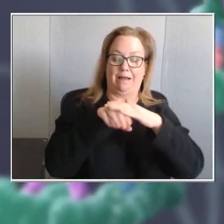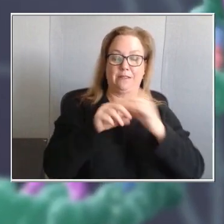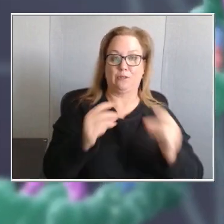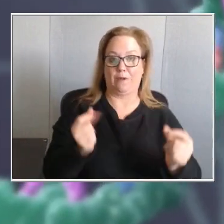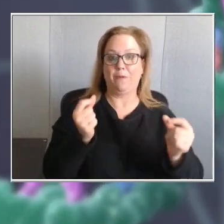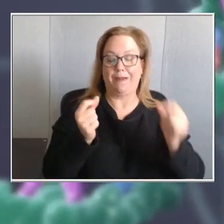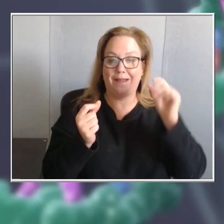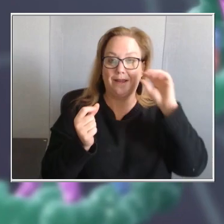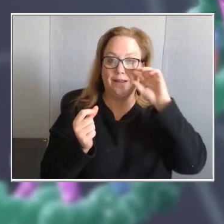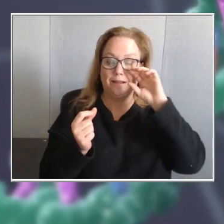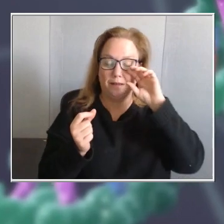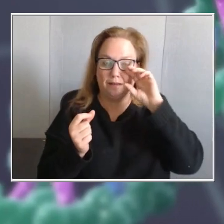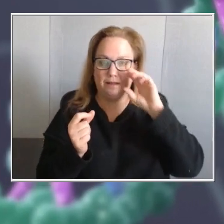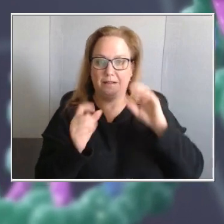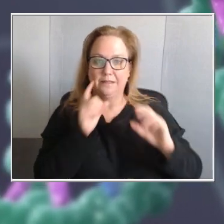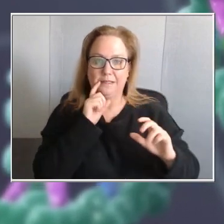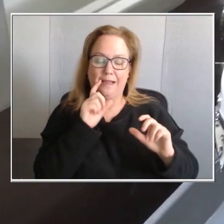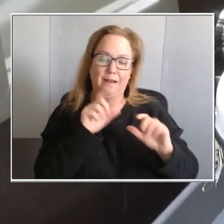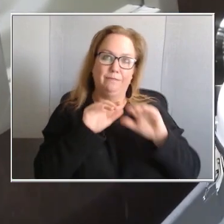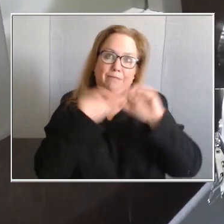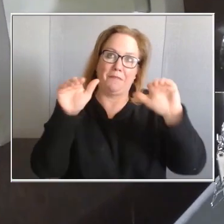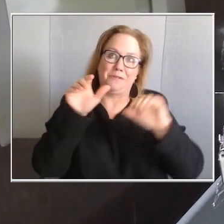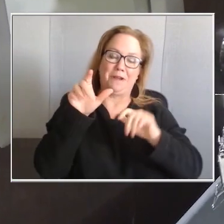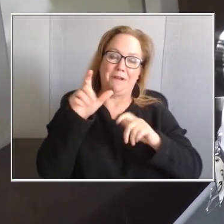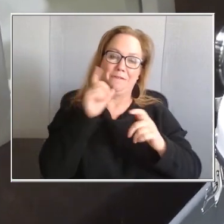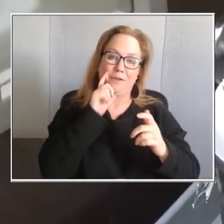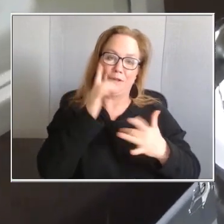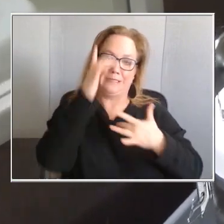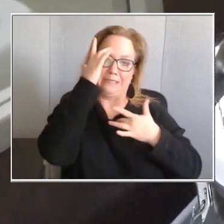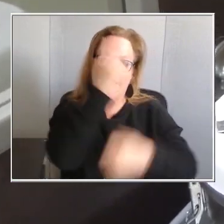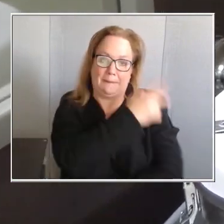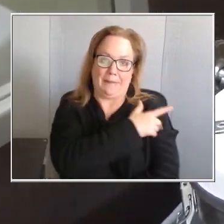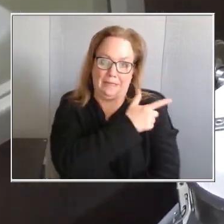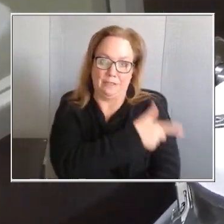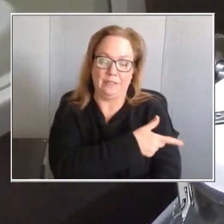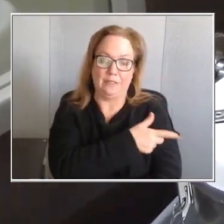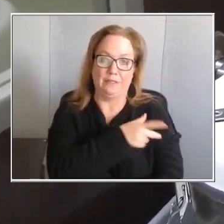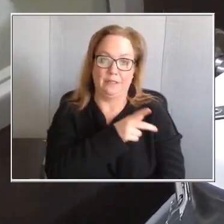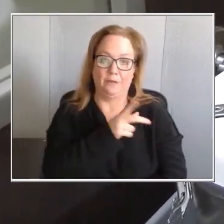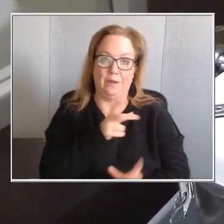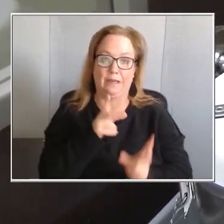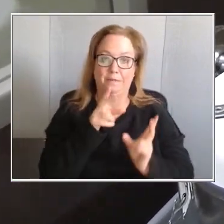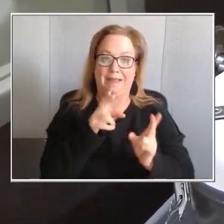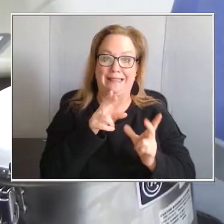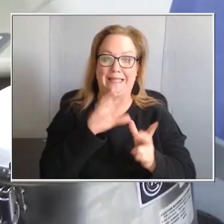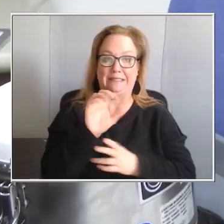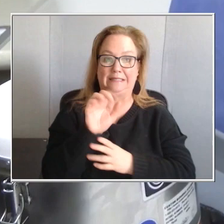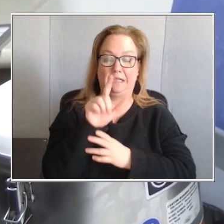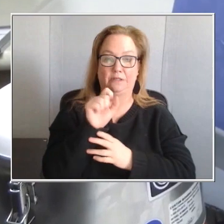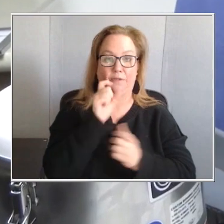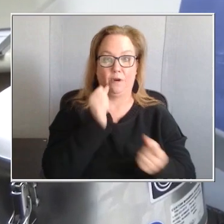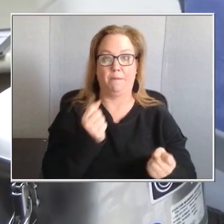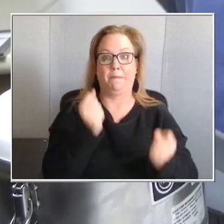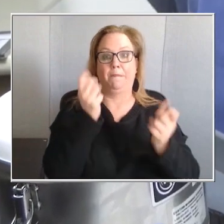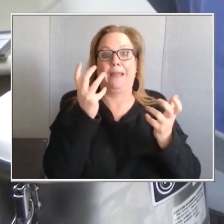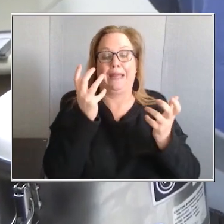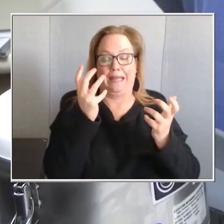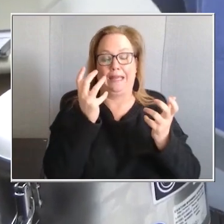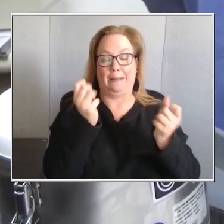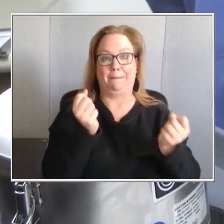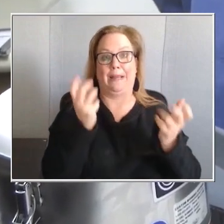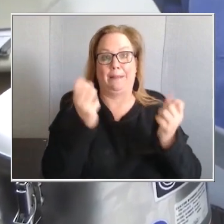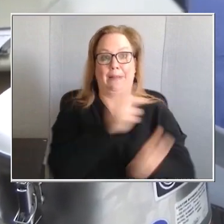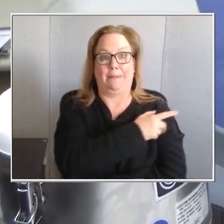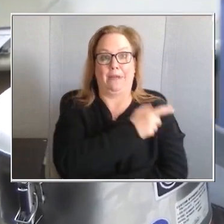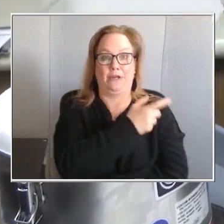of off-the-shelf option for really sick patients. We can make these CAR T cells for hundreds of patients from a single donor. We can